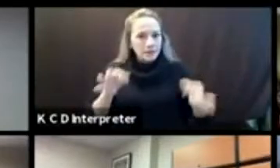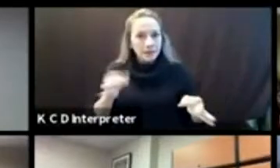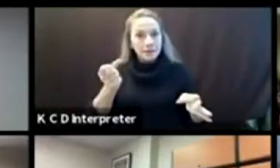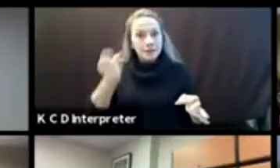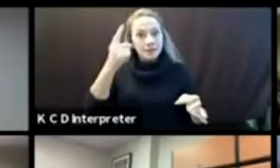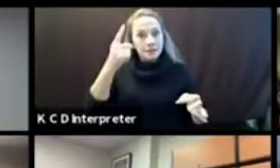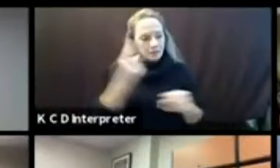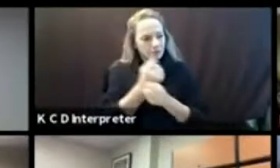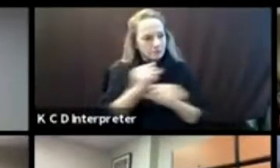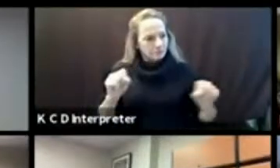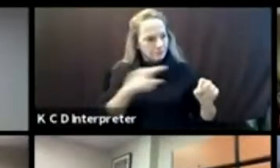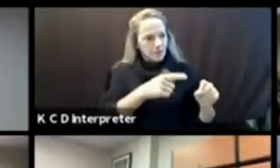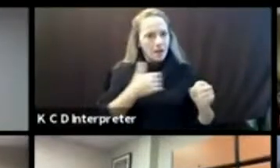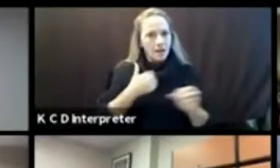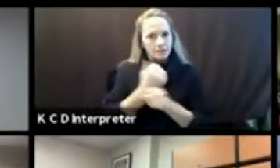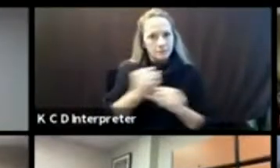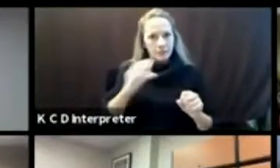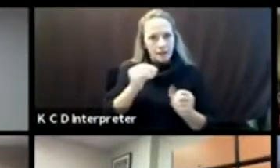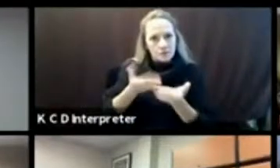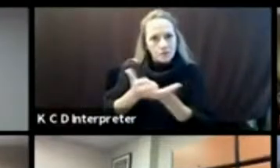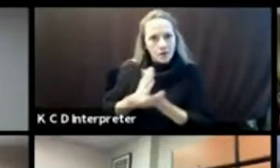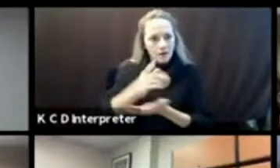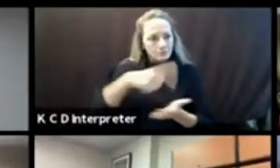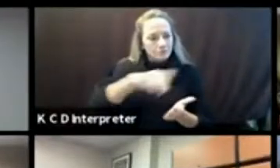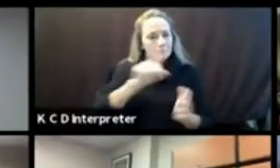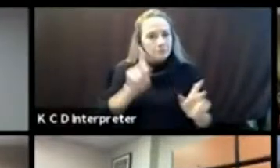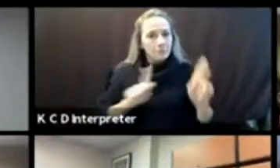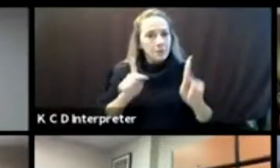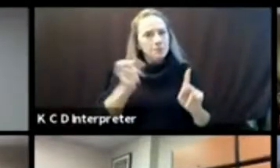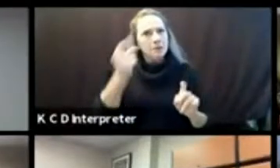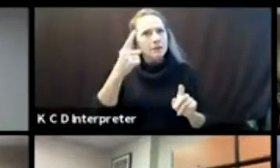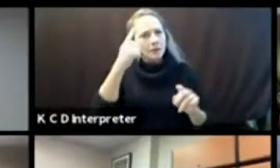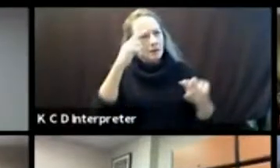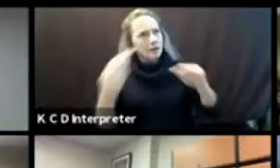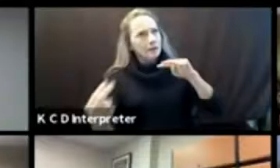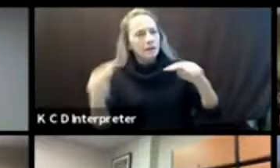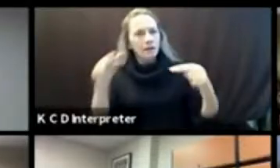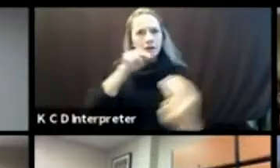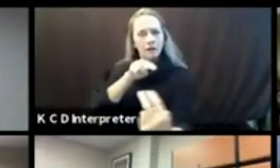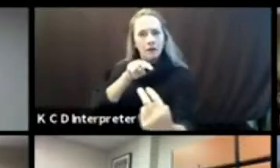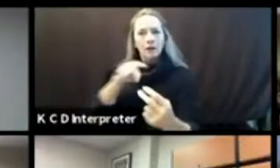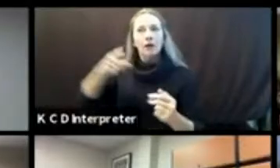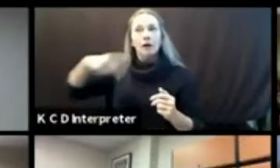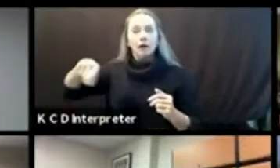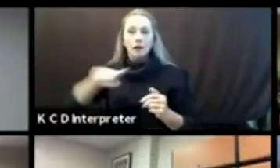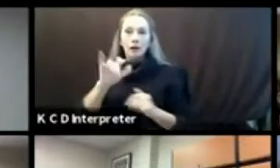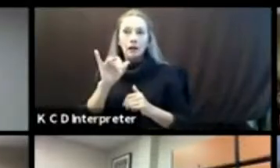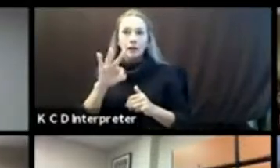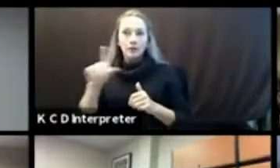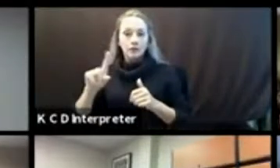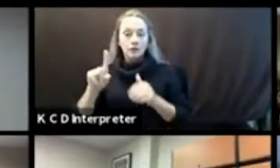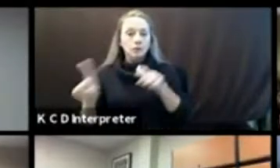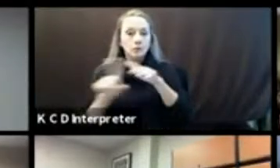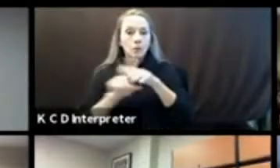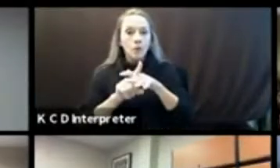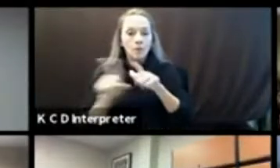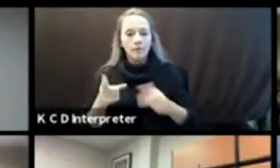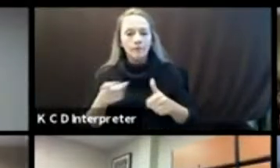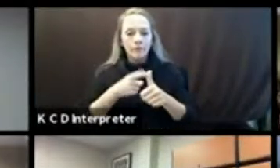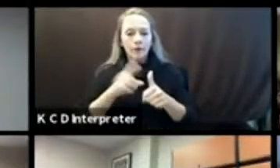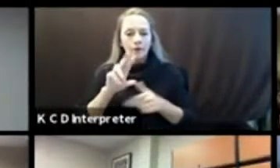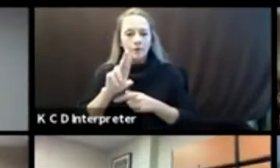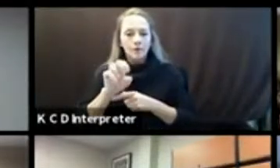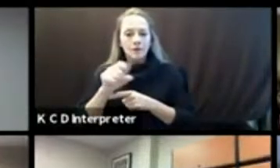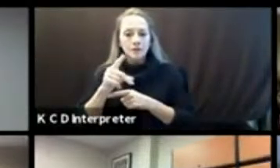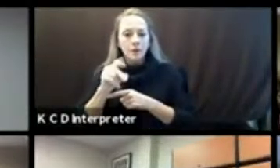civil liberties to parts of our community. Put yourself in the shoes of our first responders, second or third shift workers, or someone in the